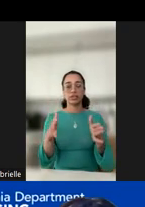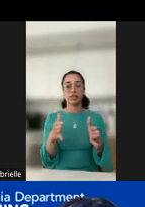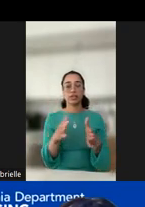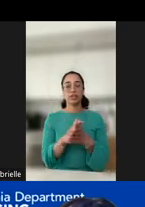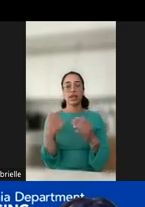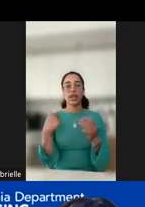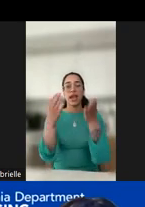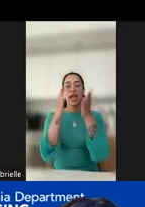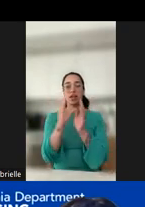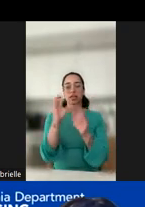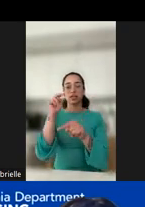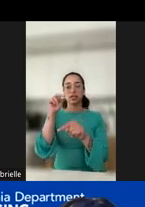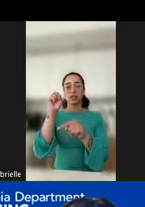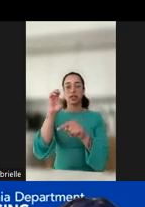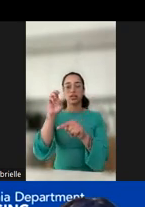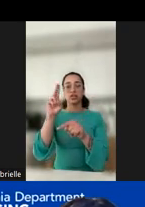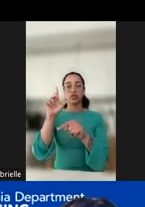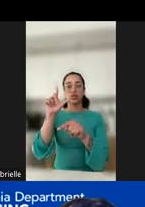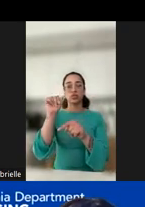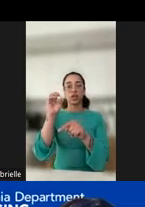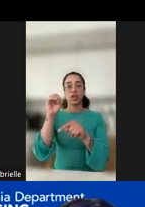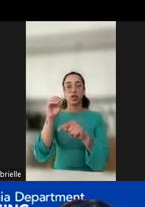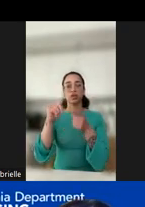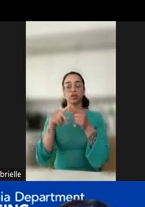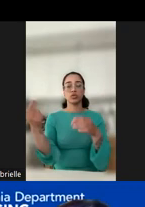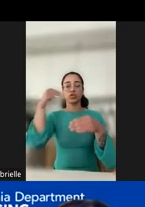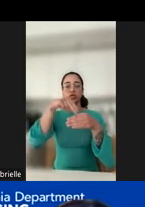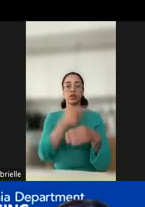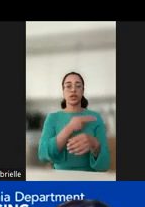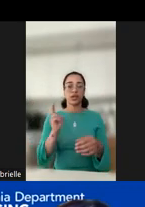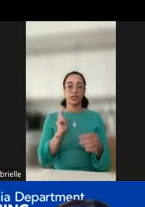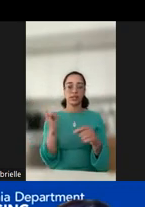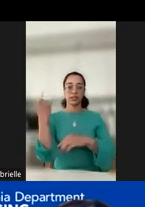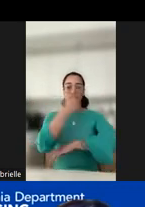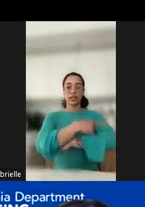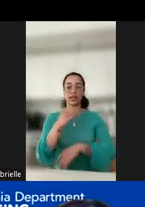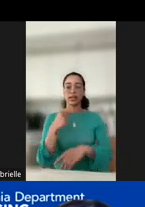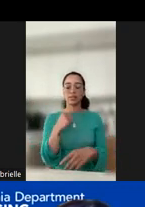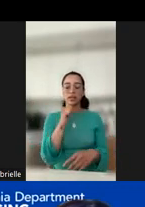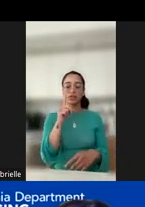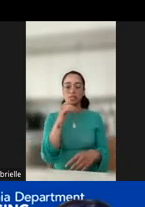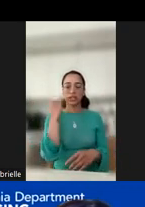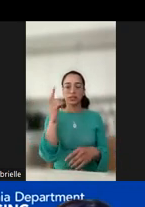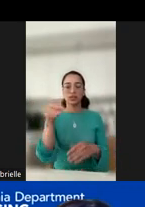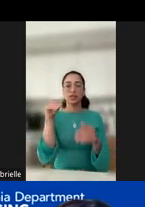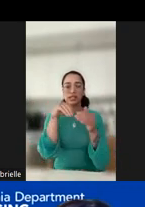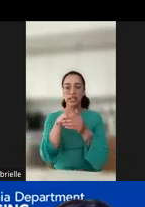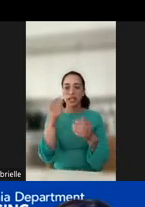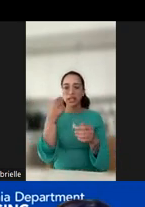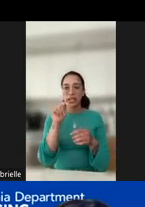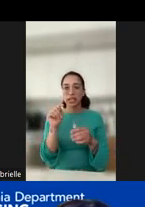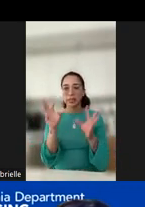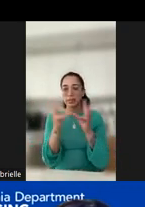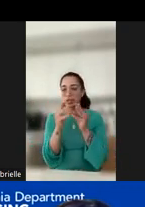Consuelo to join us here today. And I'm not sure if she is in the queue or